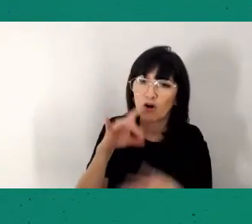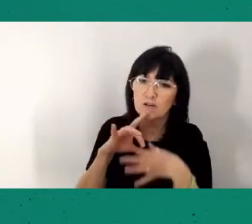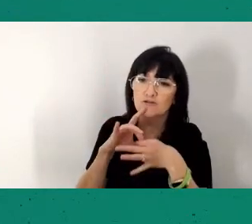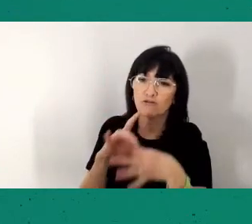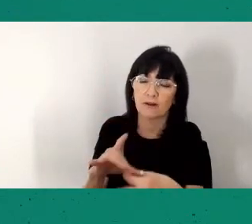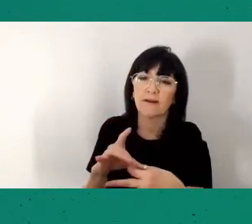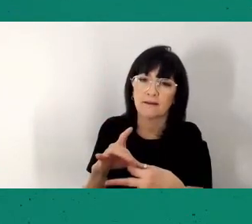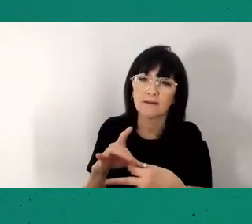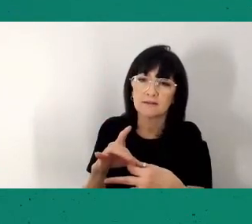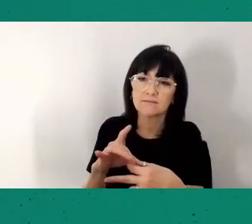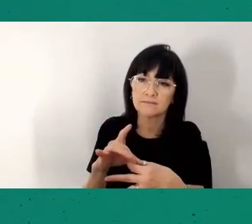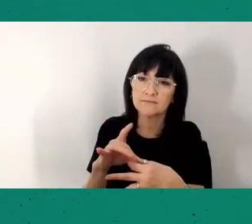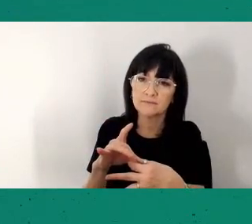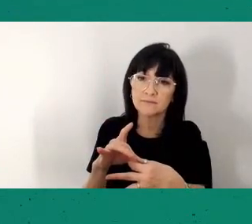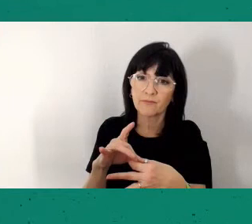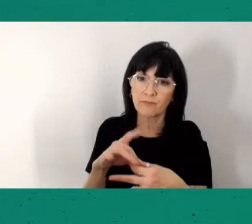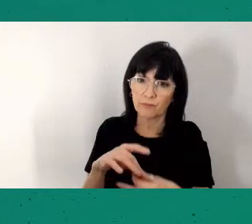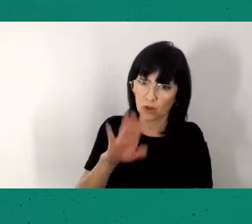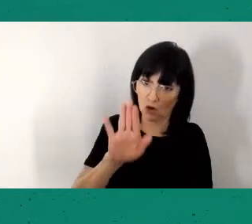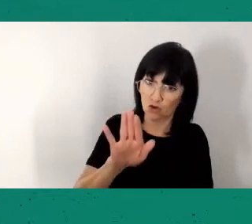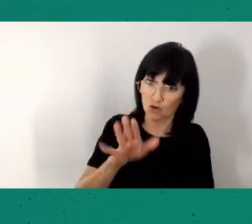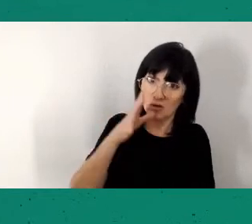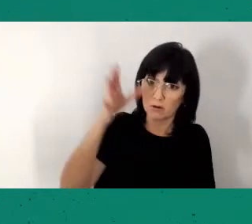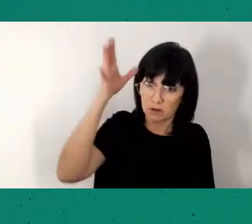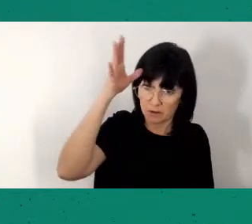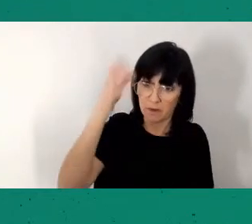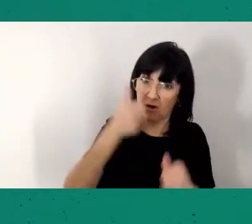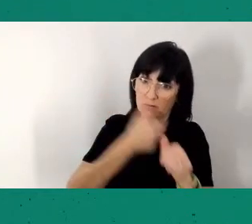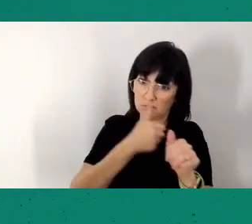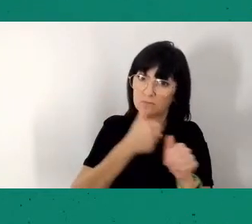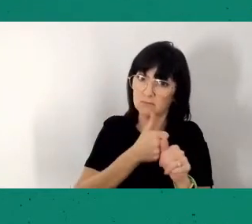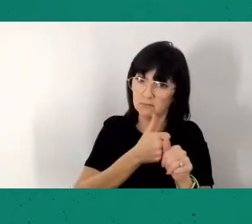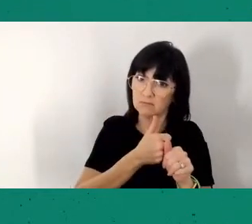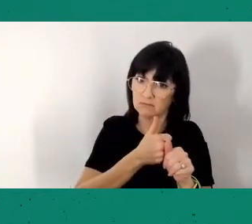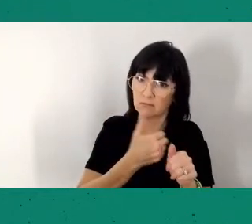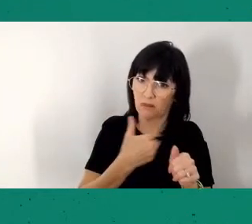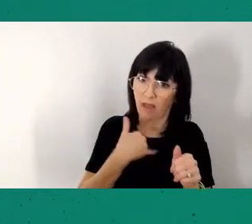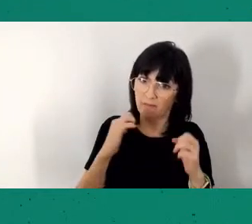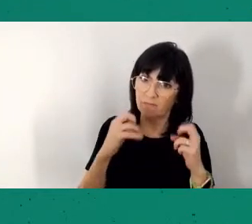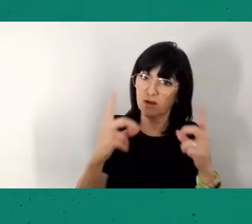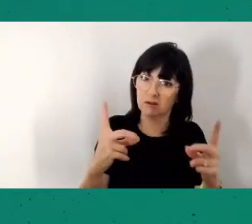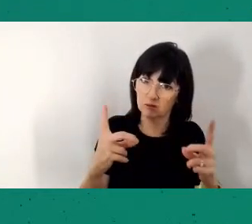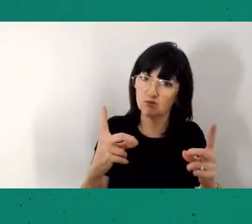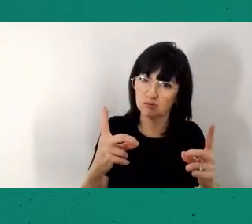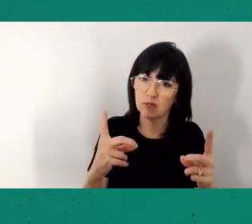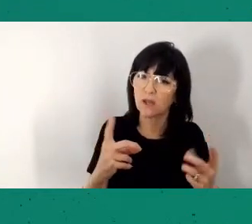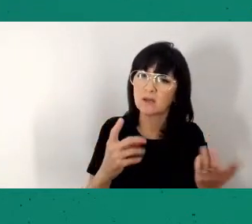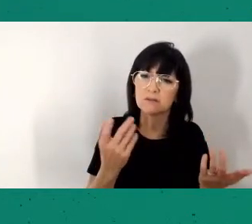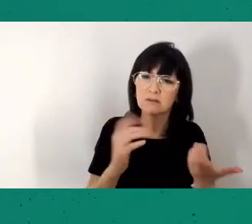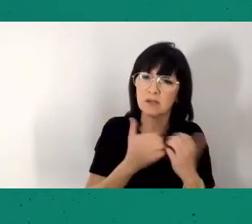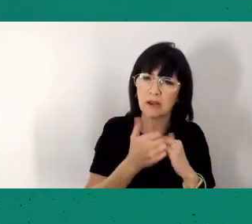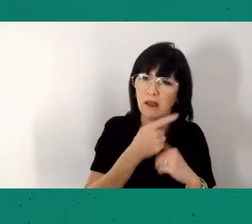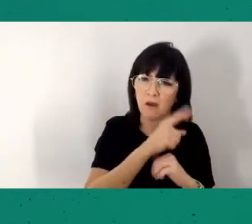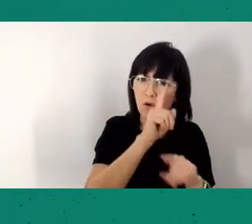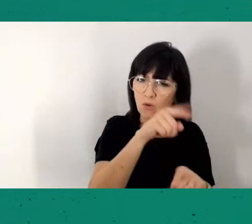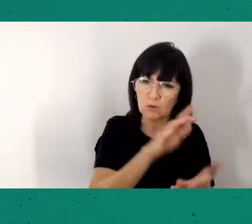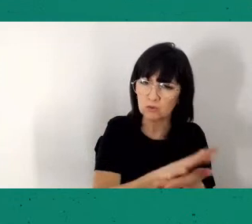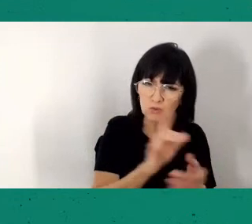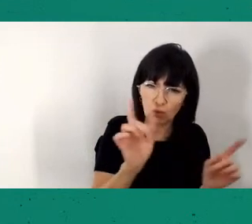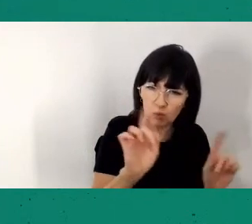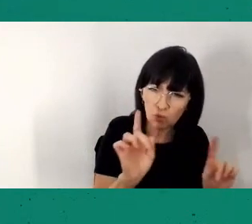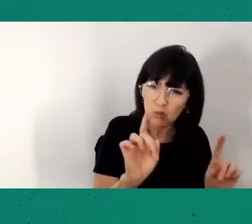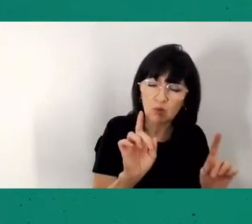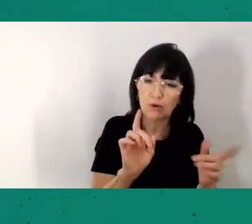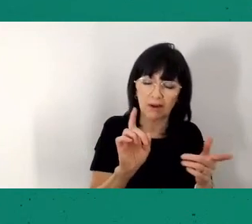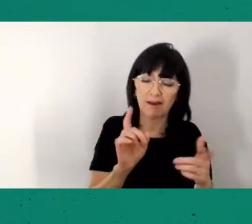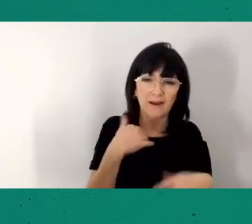how were your parents educated? What kind of schooling did they have? And then secondly, you talk with pride